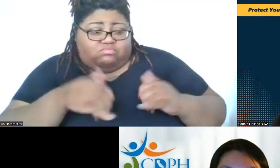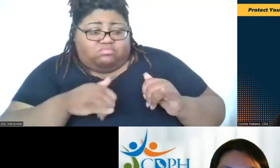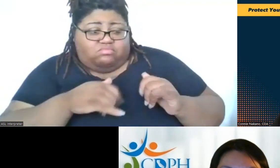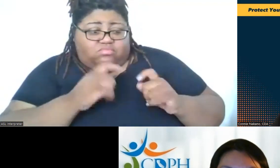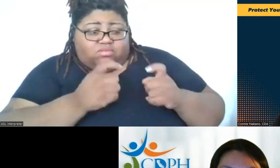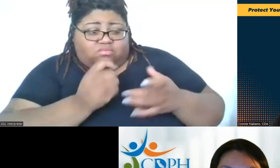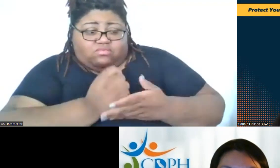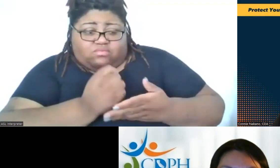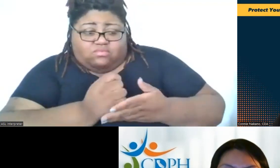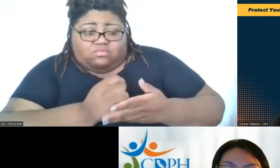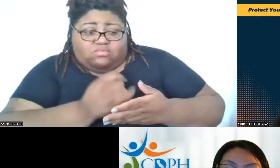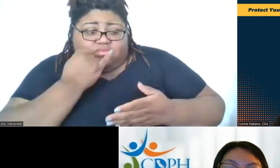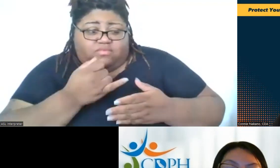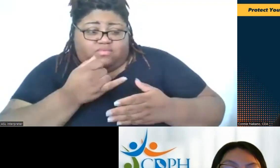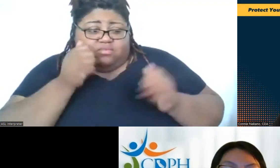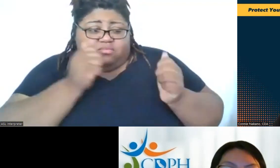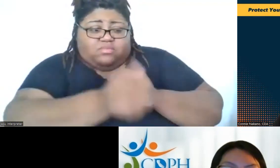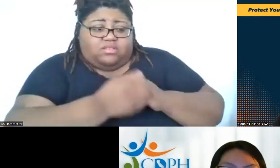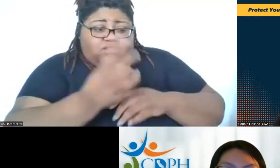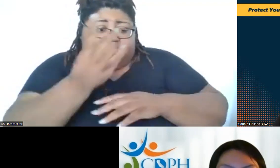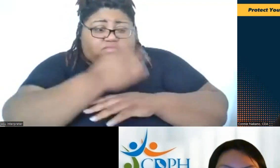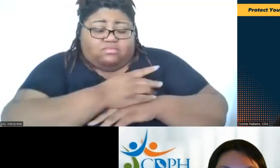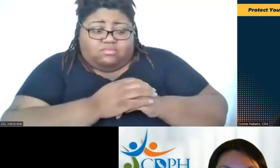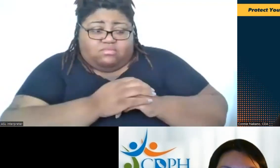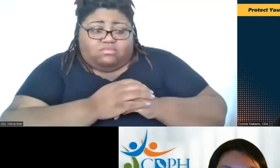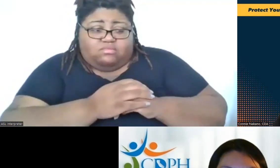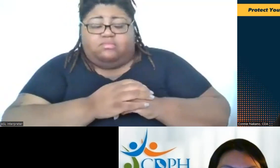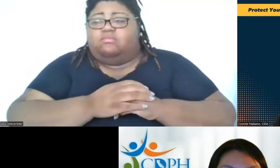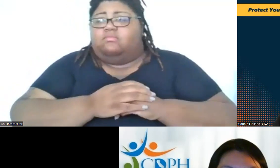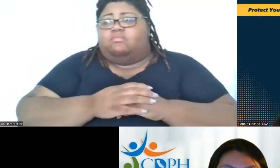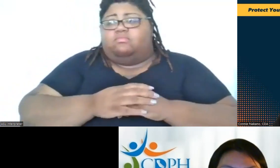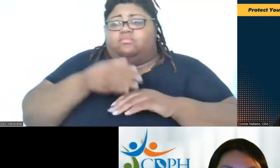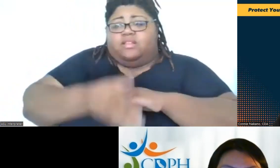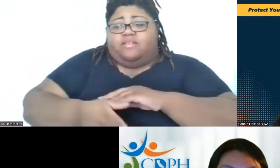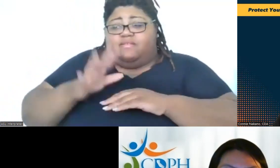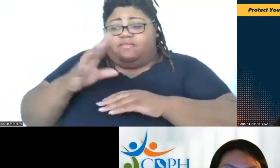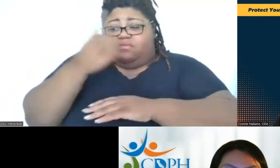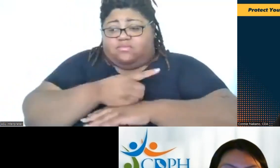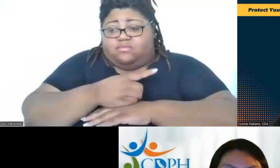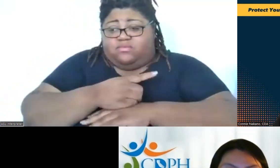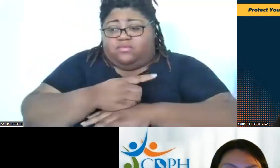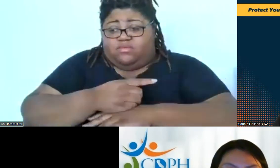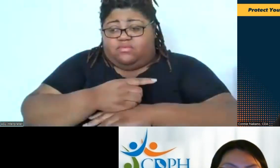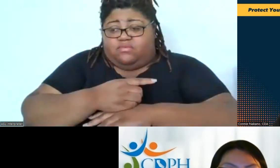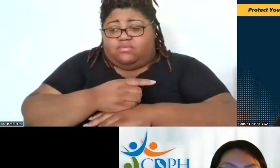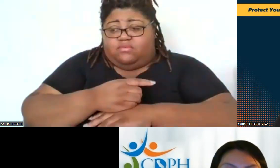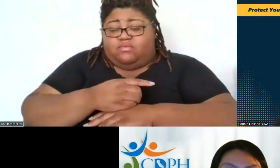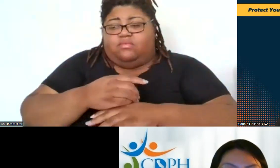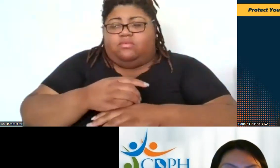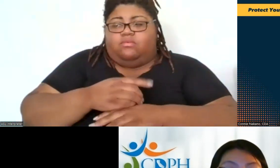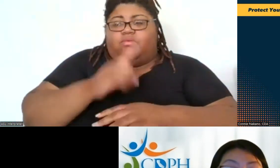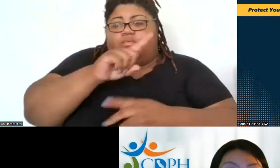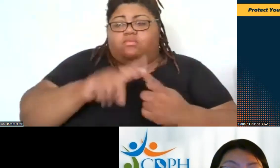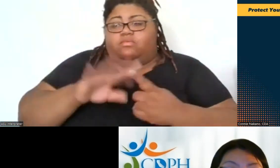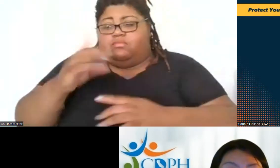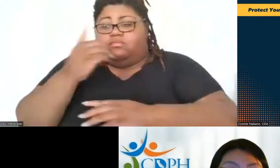the 5 to 7 day window? So up to 5 days is when you could still qualify for a pill. Afterwards, you only have